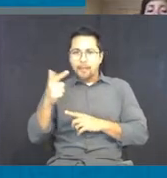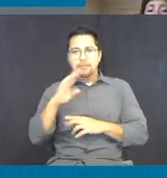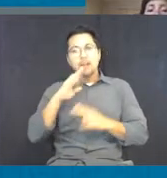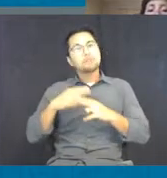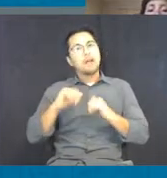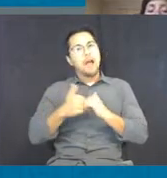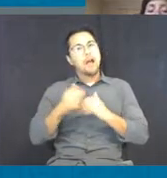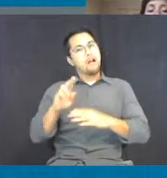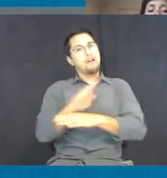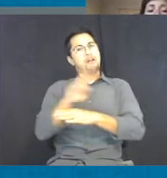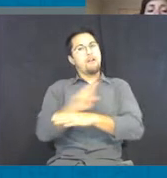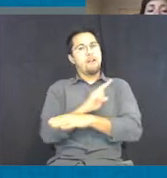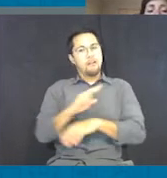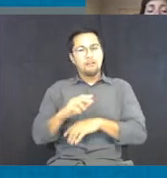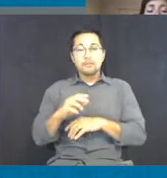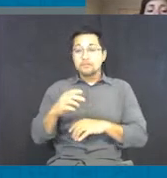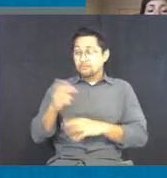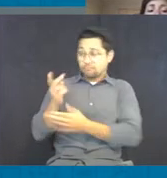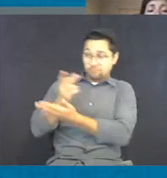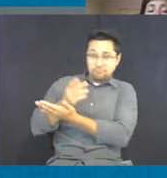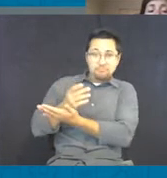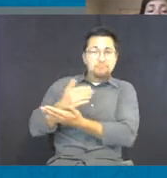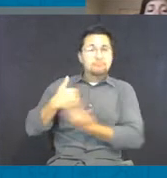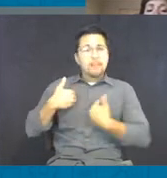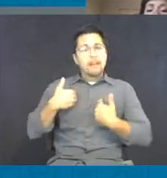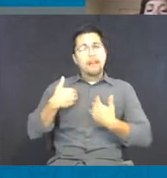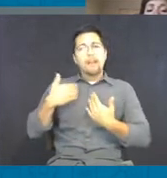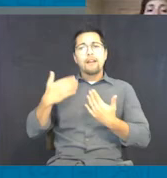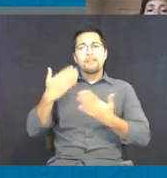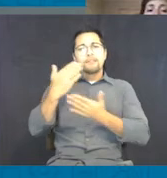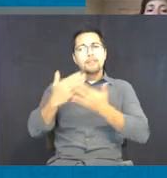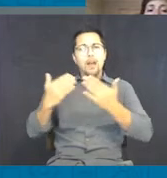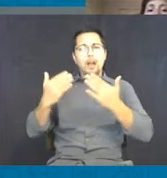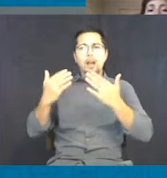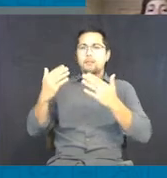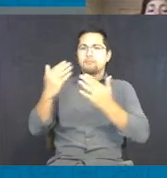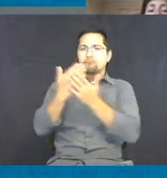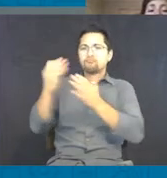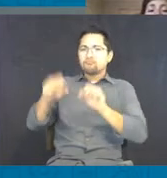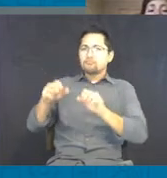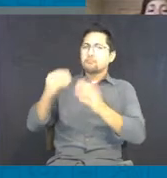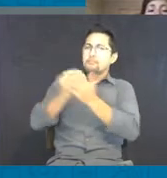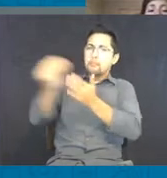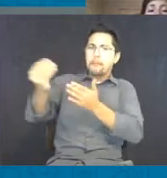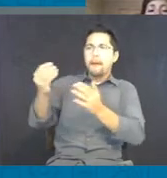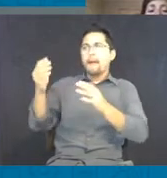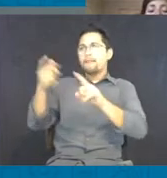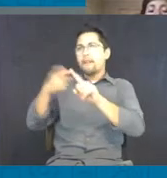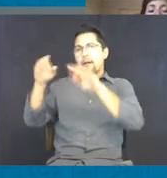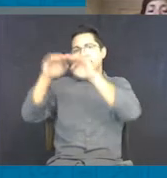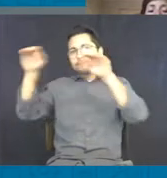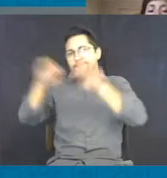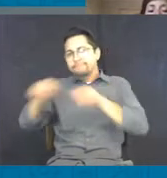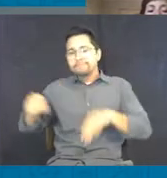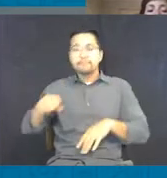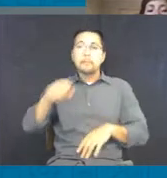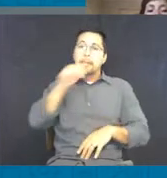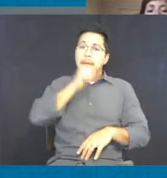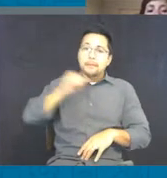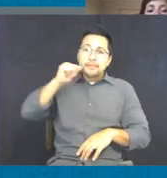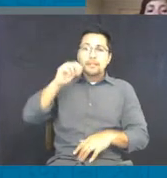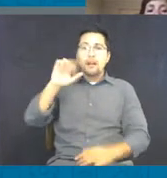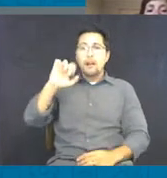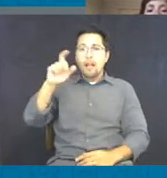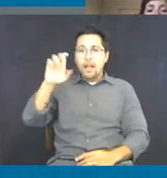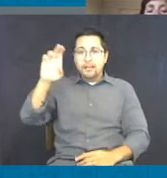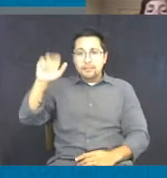usage. So, as you see here, you can see some of the off the shelf solutions, like maybe you're familiar with an Amazon Alexa or an